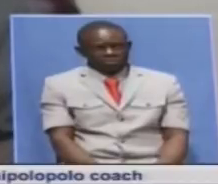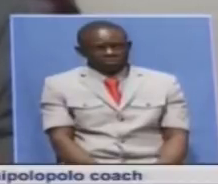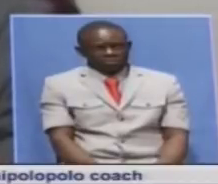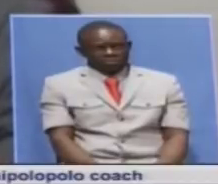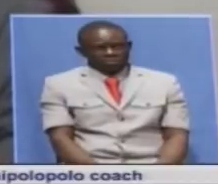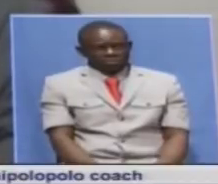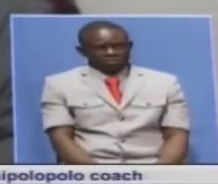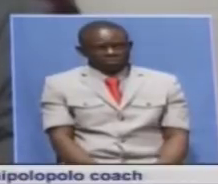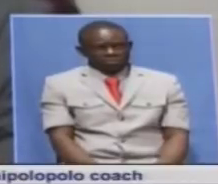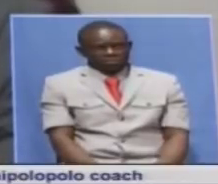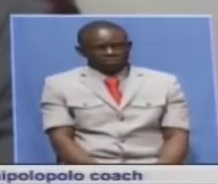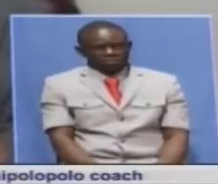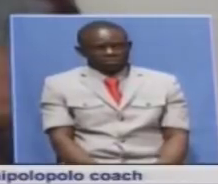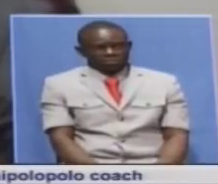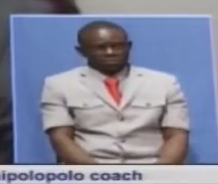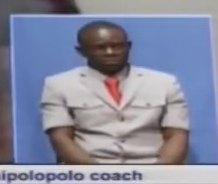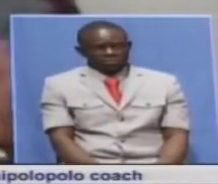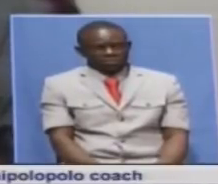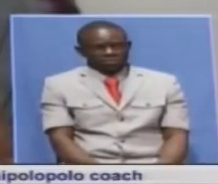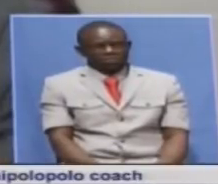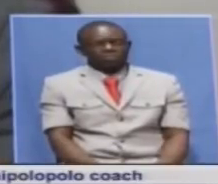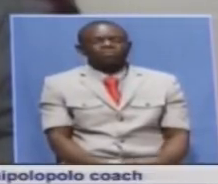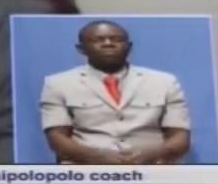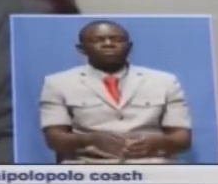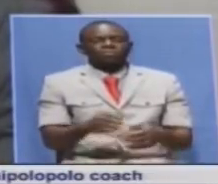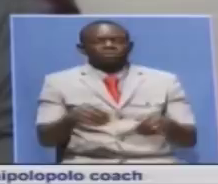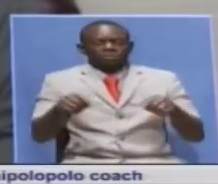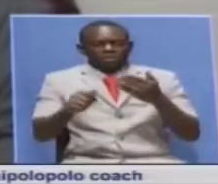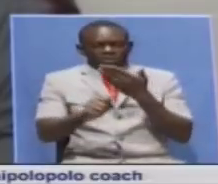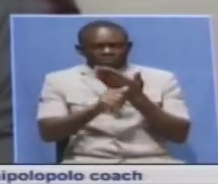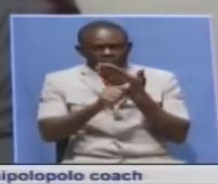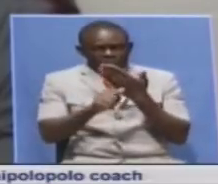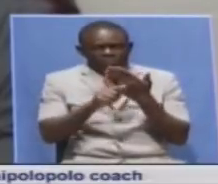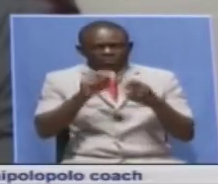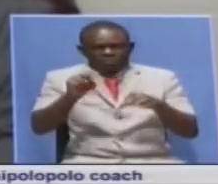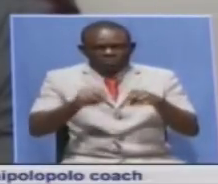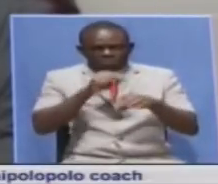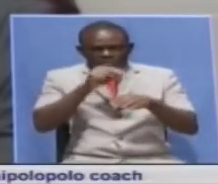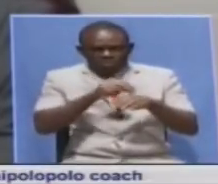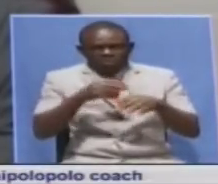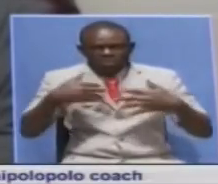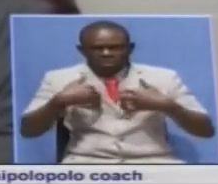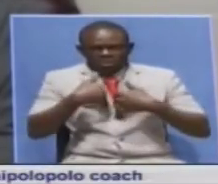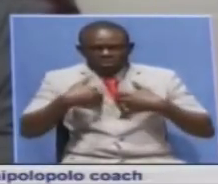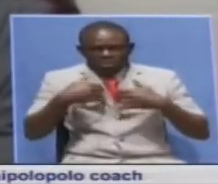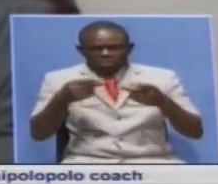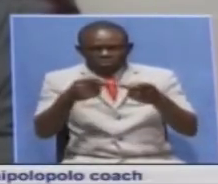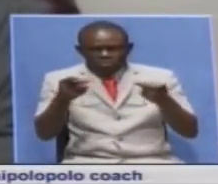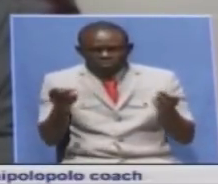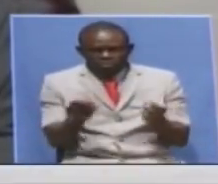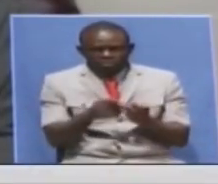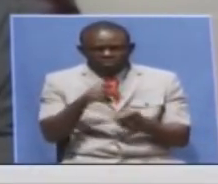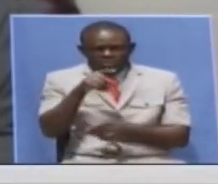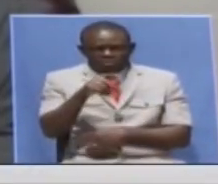benefit for the entire ecosystem around Kafue National Park. I was extraordinarily pleased